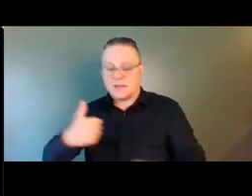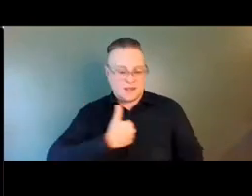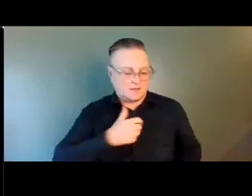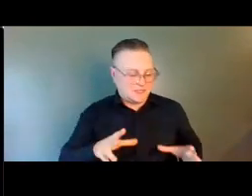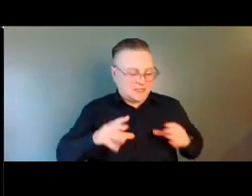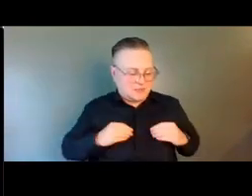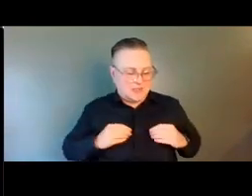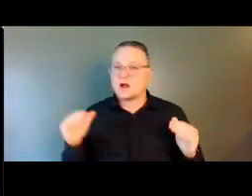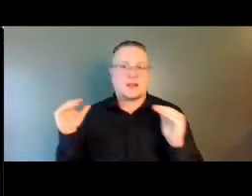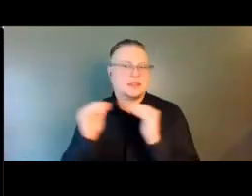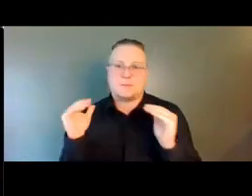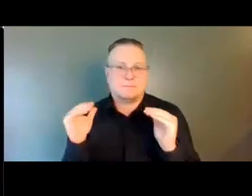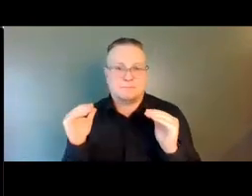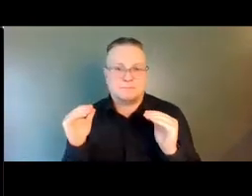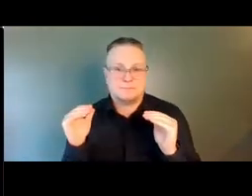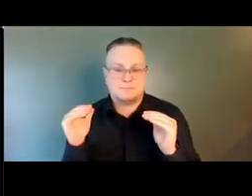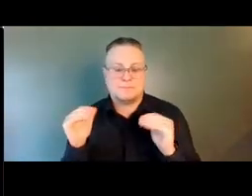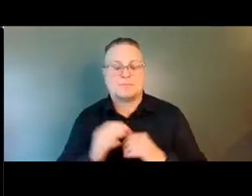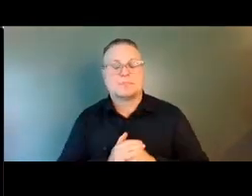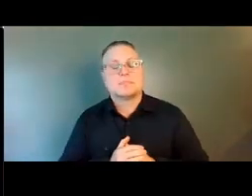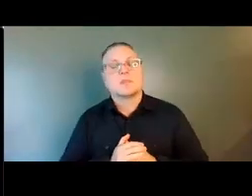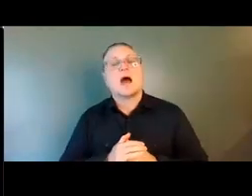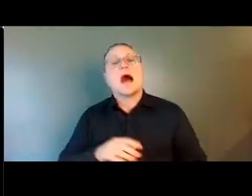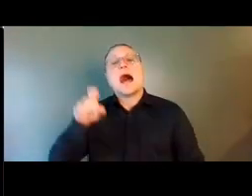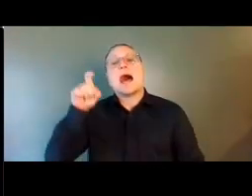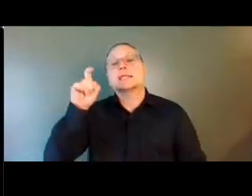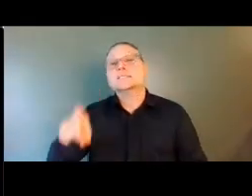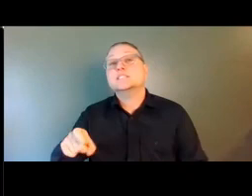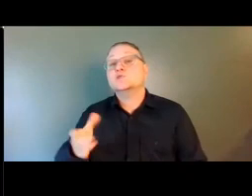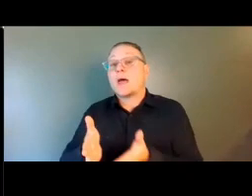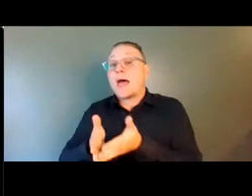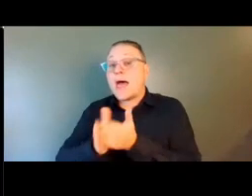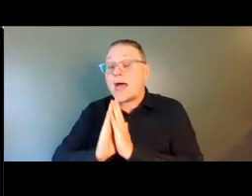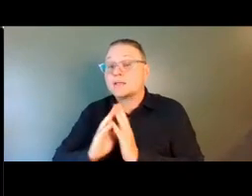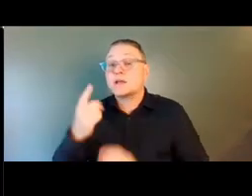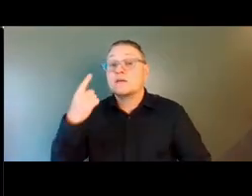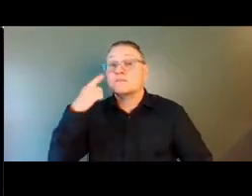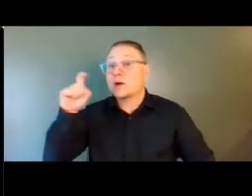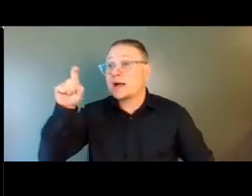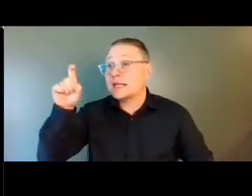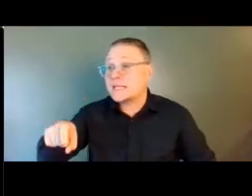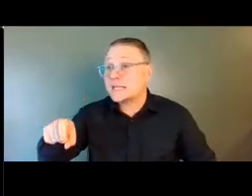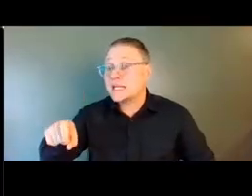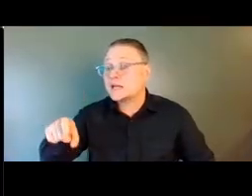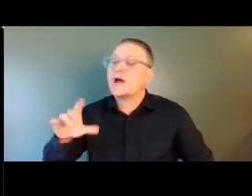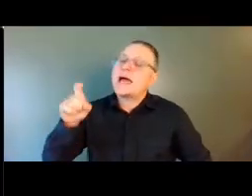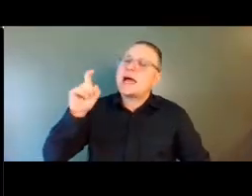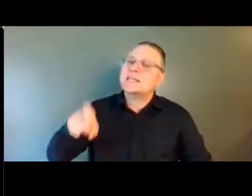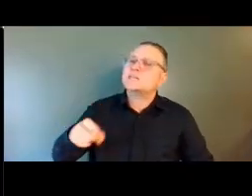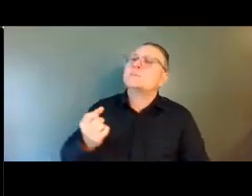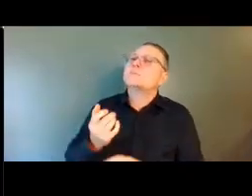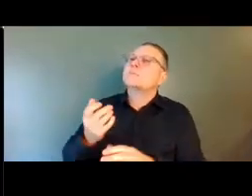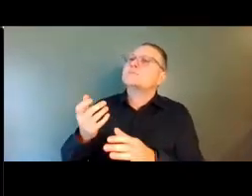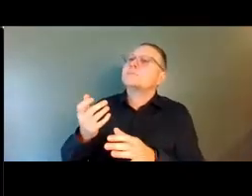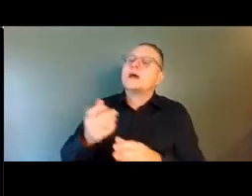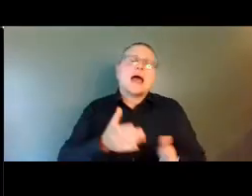self-acceptance. I still need to get better at stating my needs as reasonable expectations rather than requests in the Minnesota speak of,